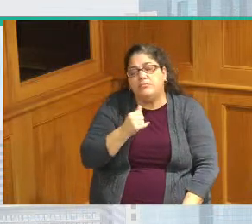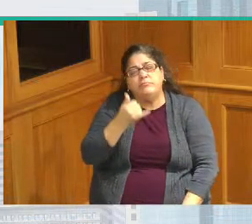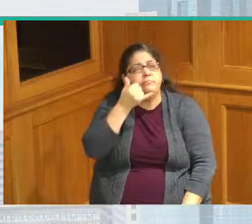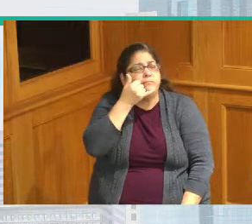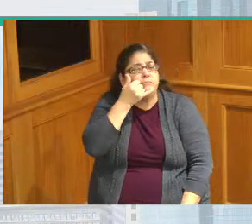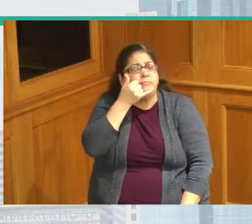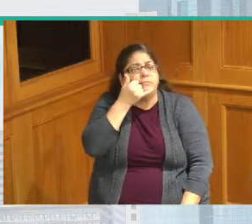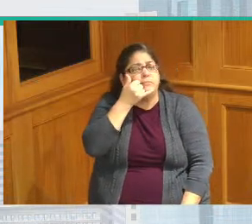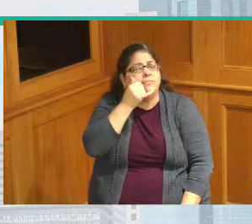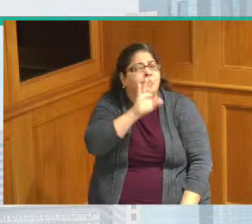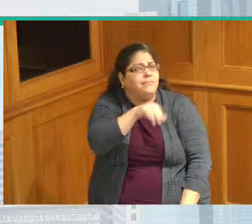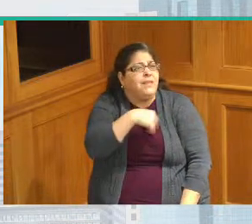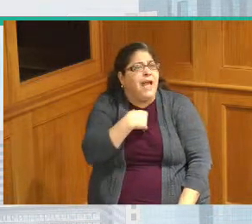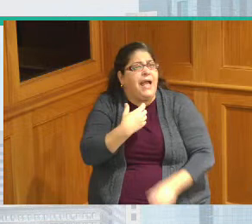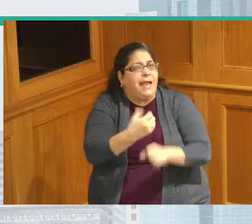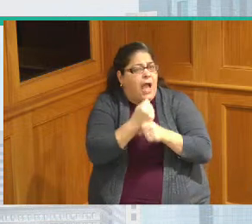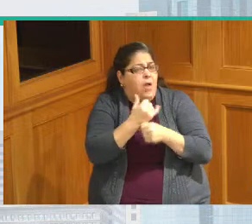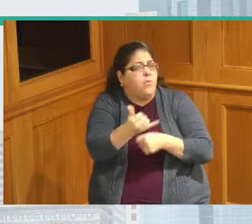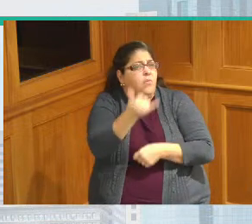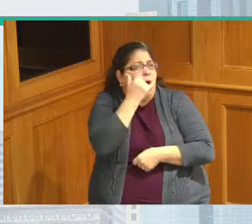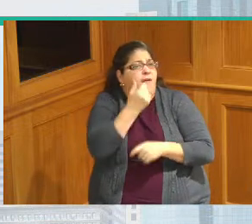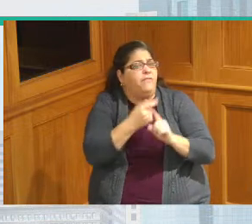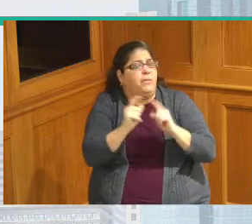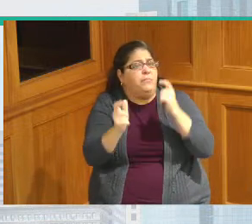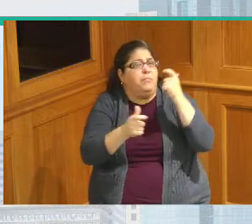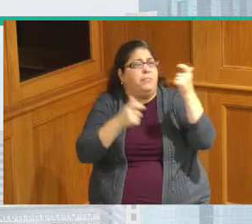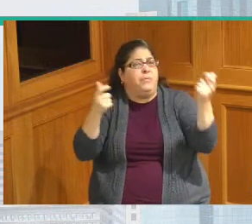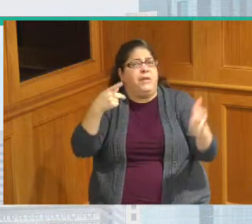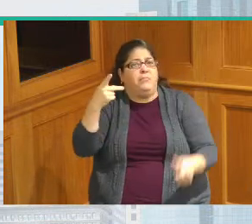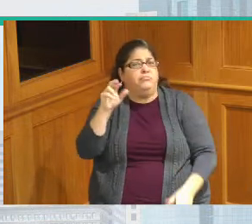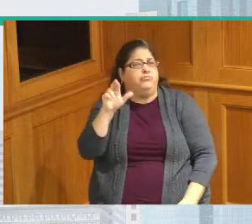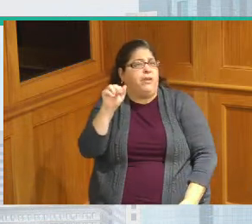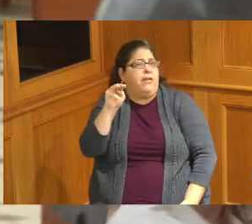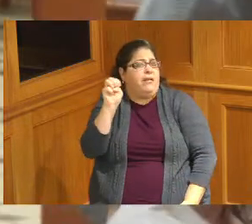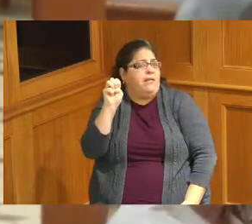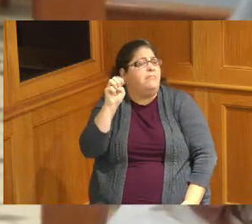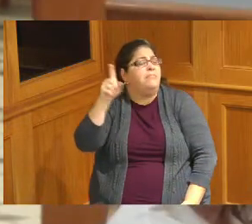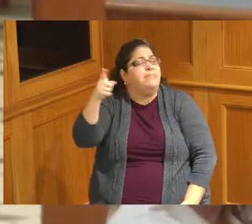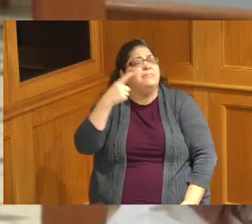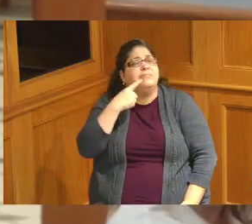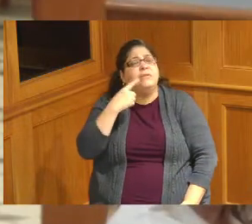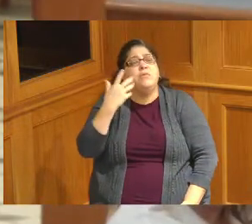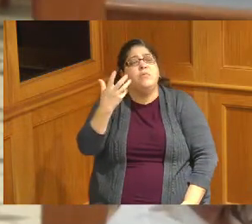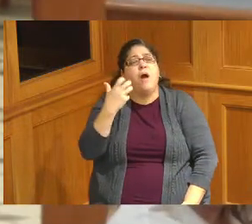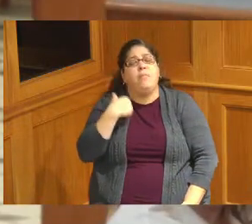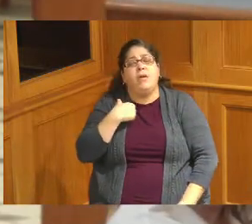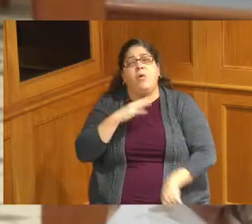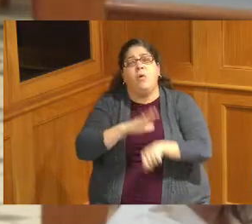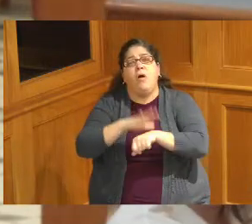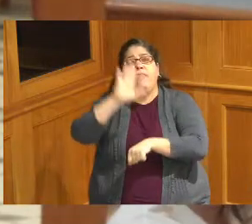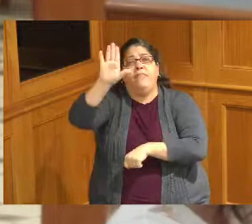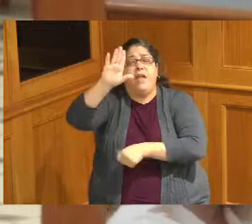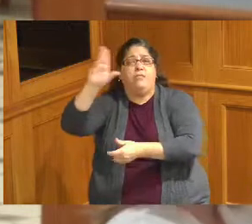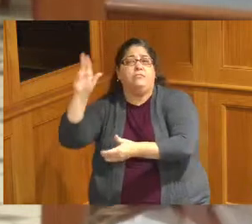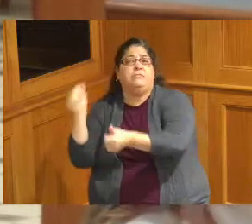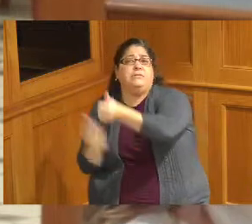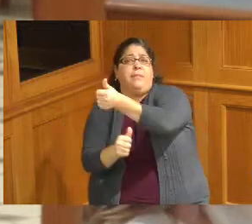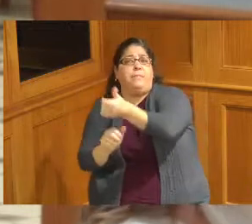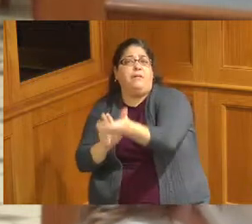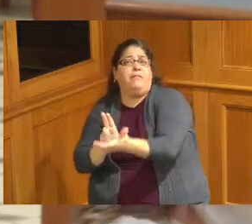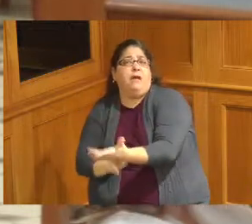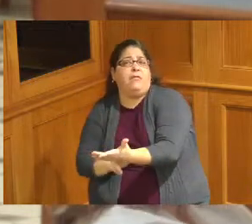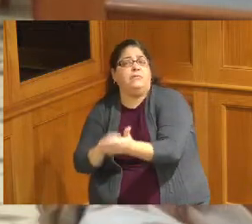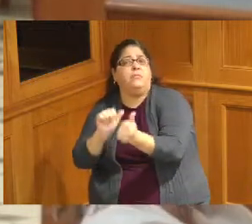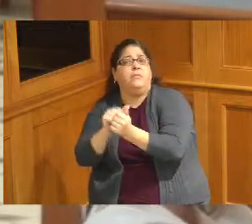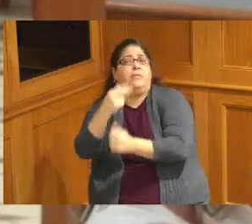I got a call a few weeks ago from a big prime who said they wanted me to be on a subcontract with something they're going after with